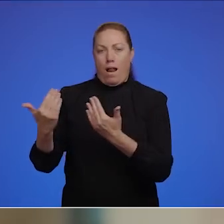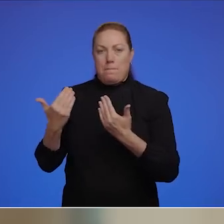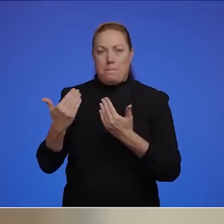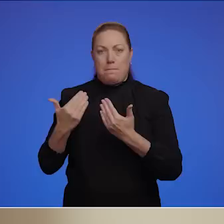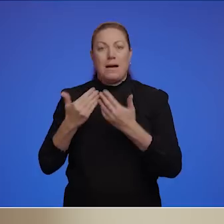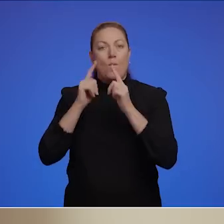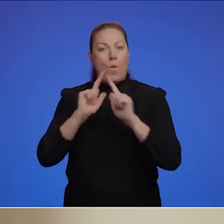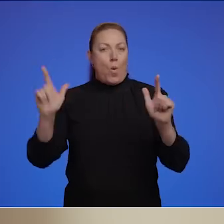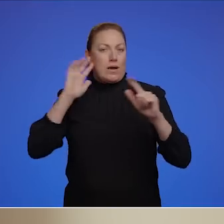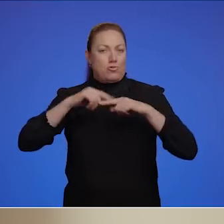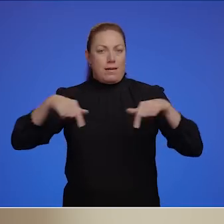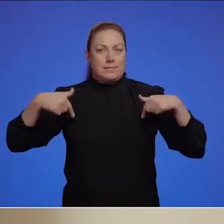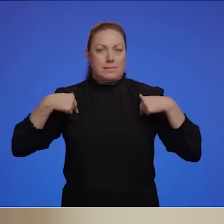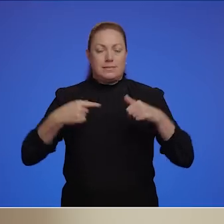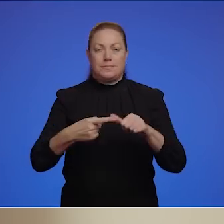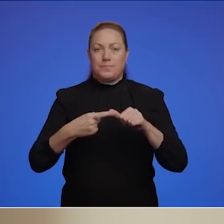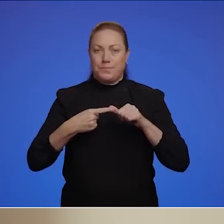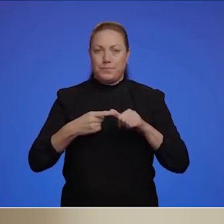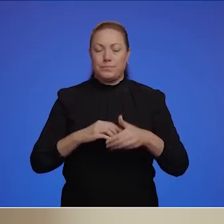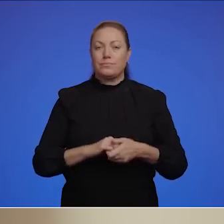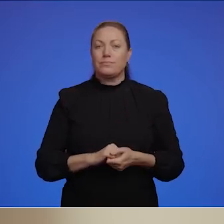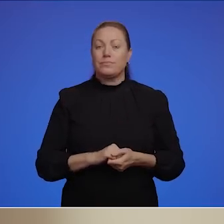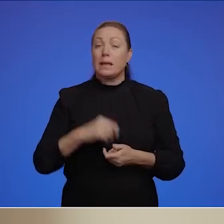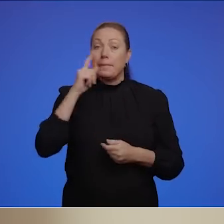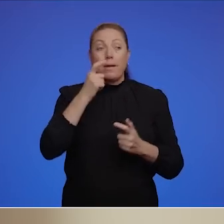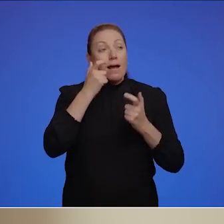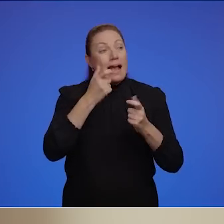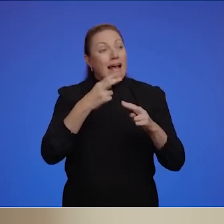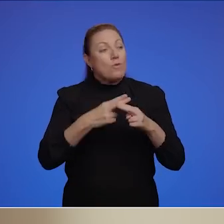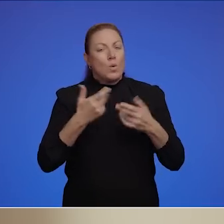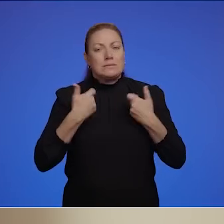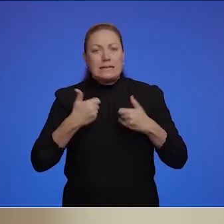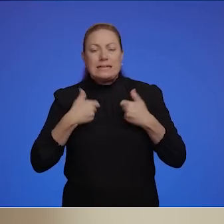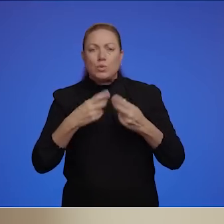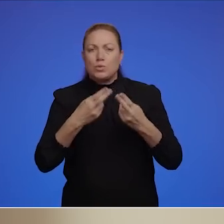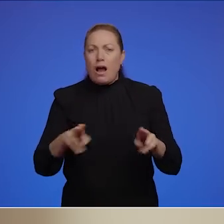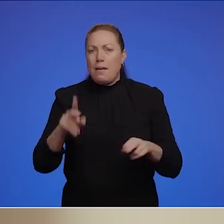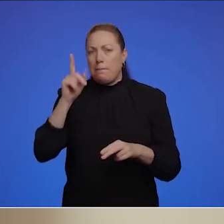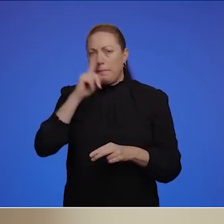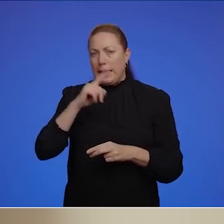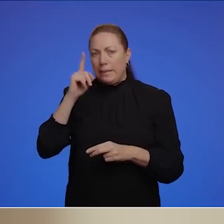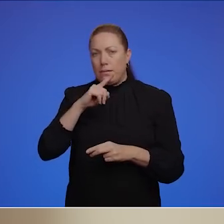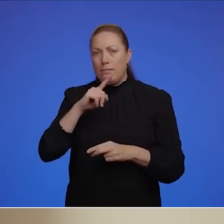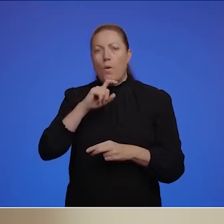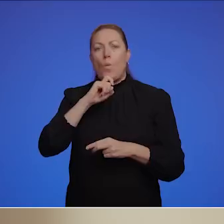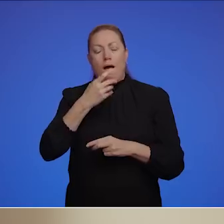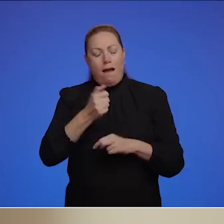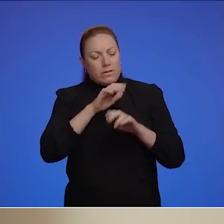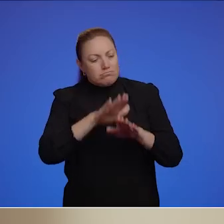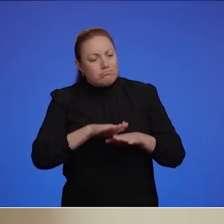prayer. That those who care for the sick and the dying minister with the compassion of Jesus.